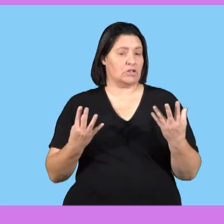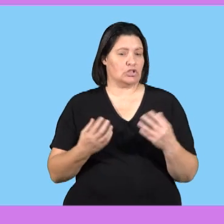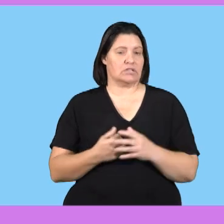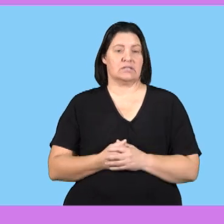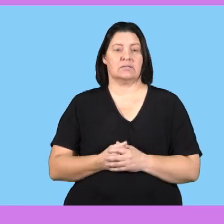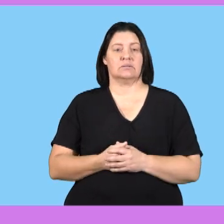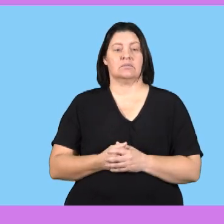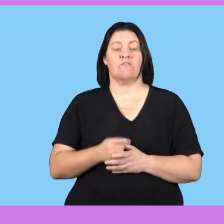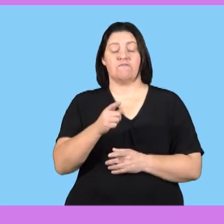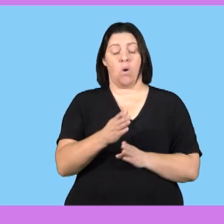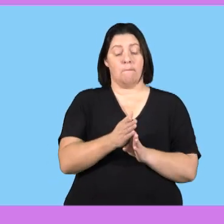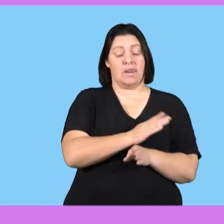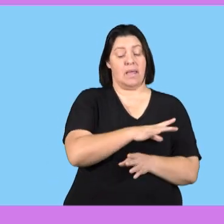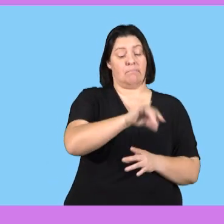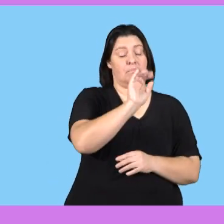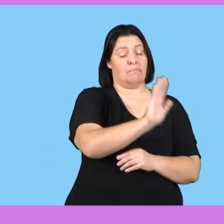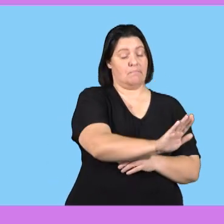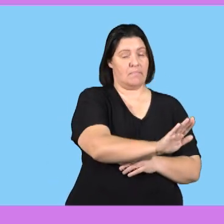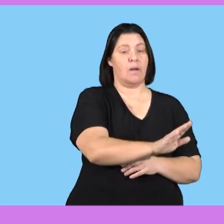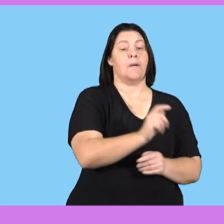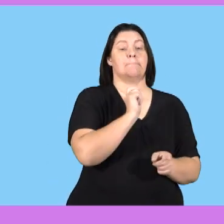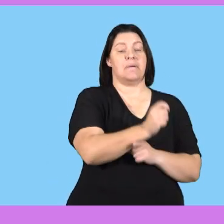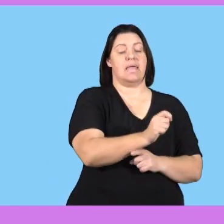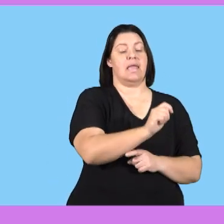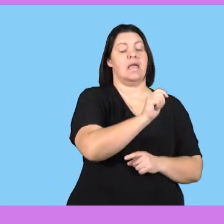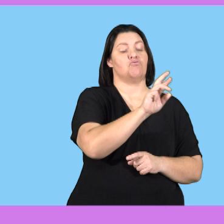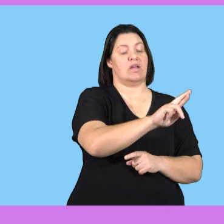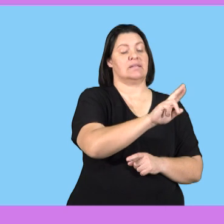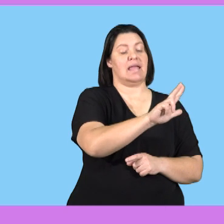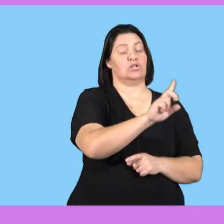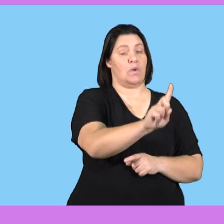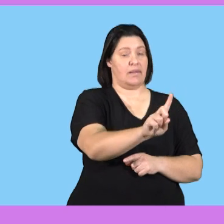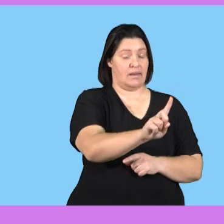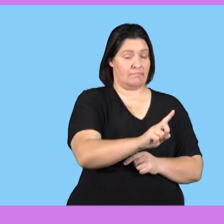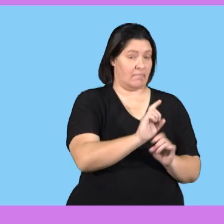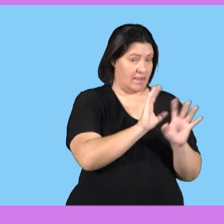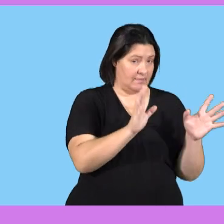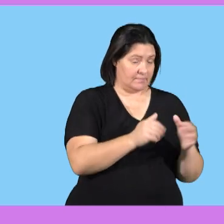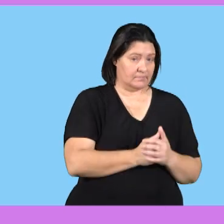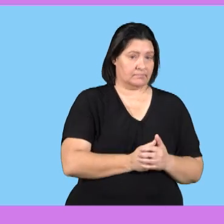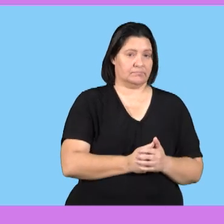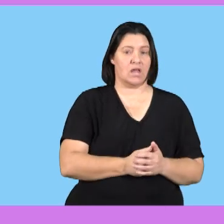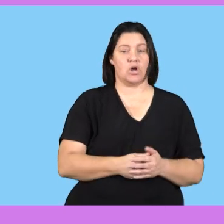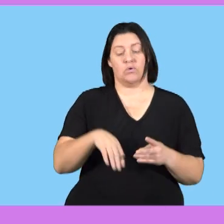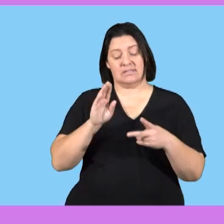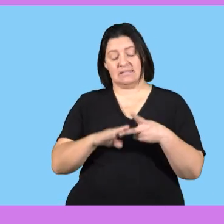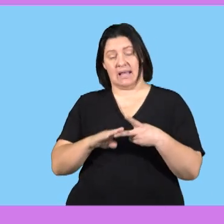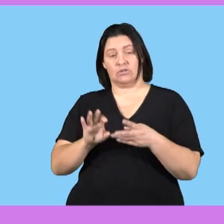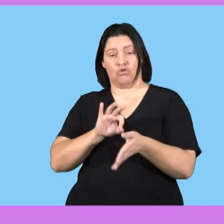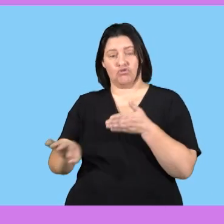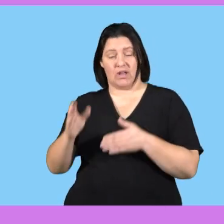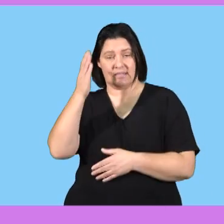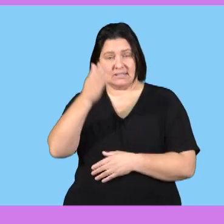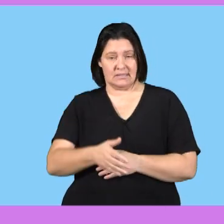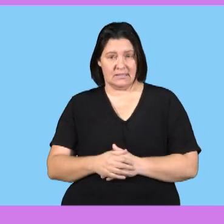So here, on the prepaid option, you'll have to pay 81 Rand. I hope that is clear. Moving now to the contract